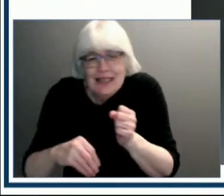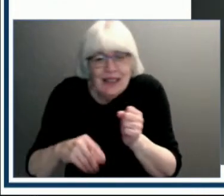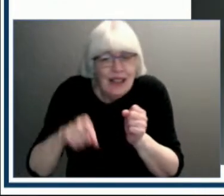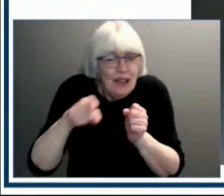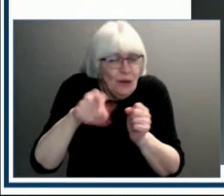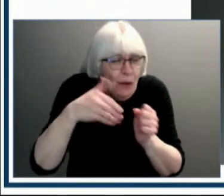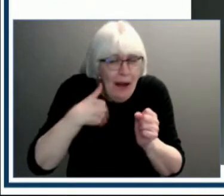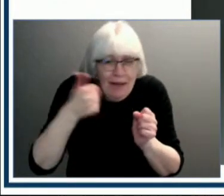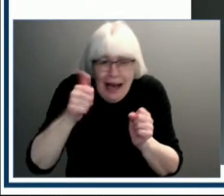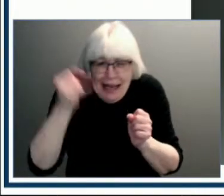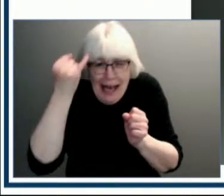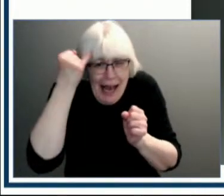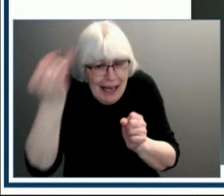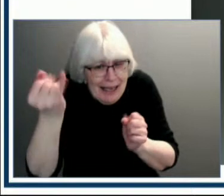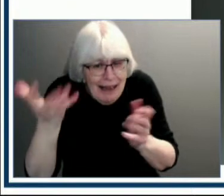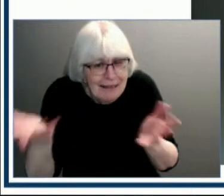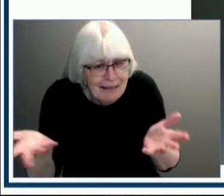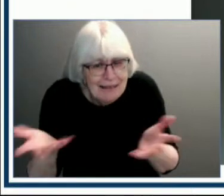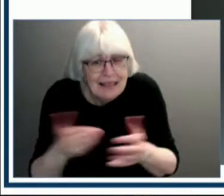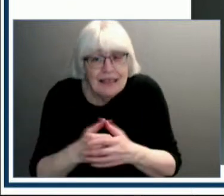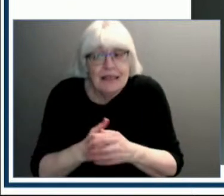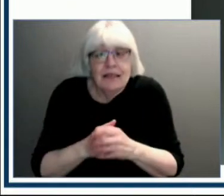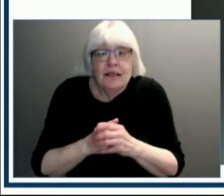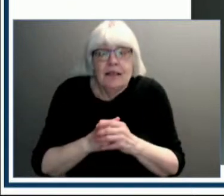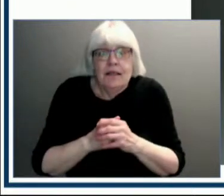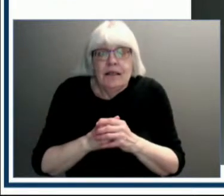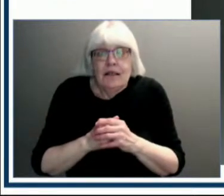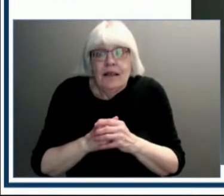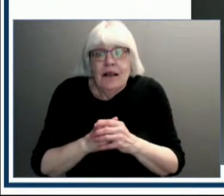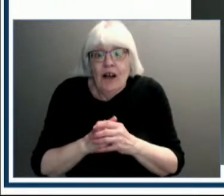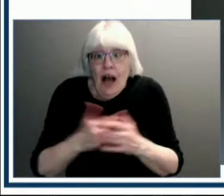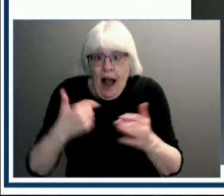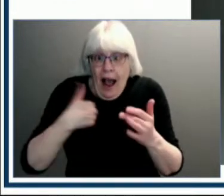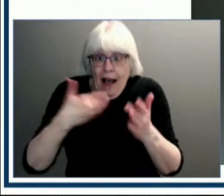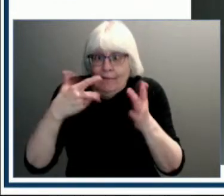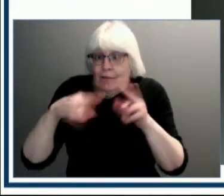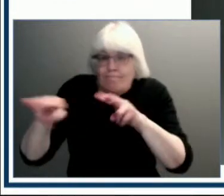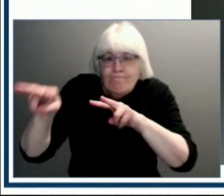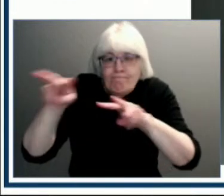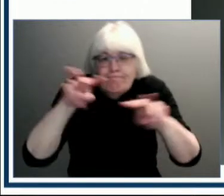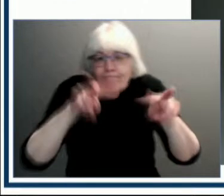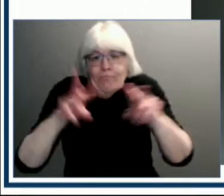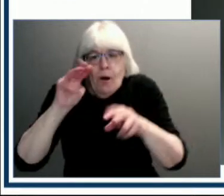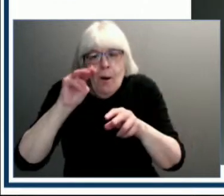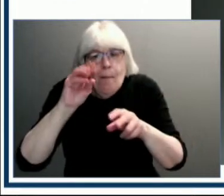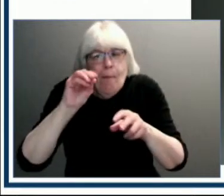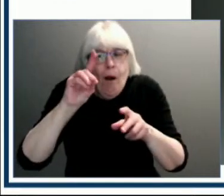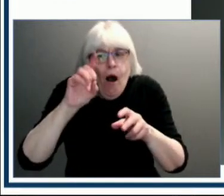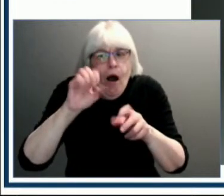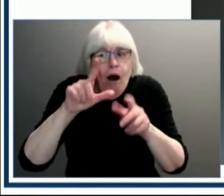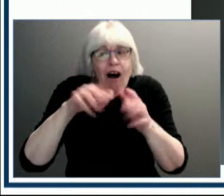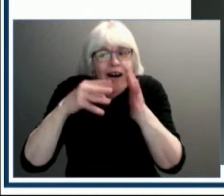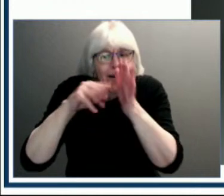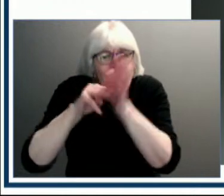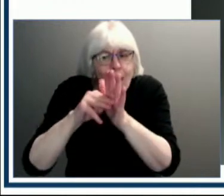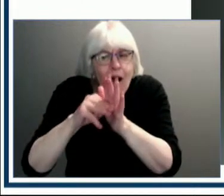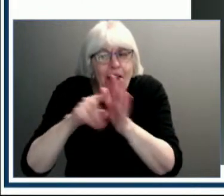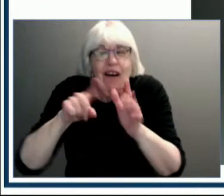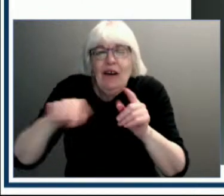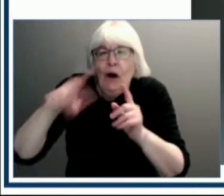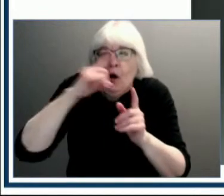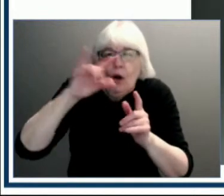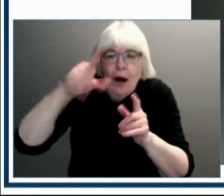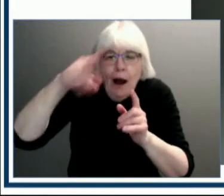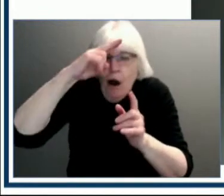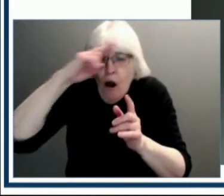have a model looking at hospitalizations that we're working this week to refine that model. What we're seeing, if you look at